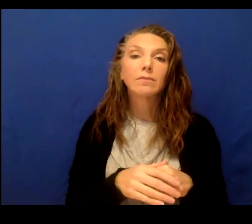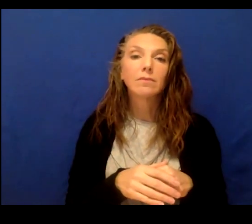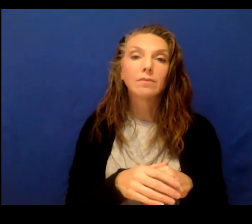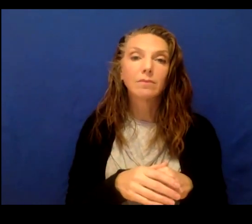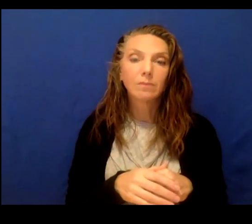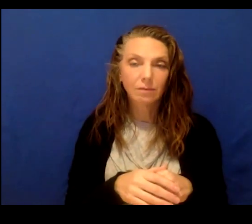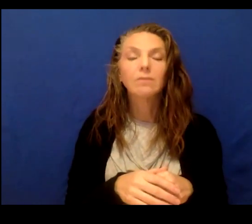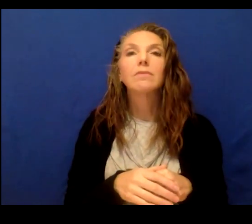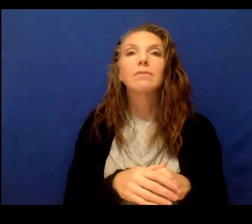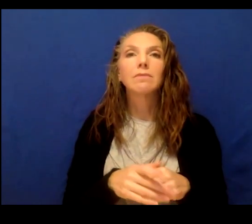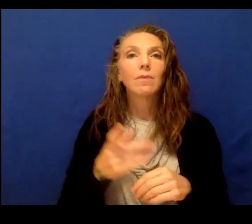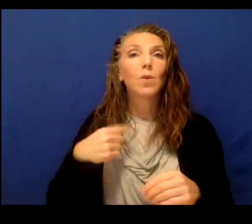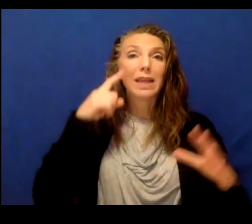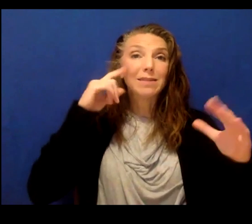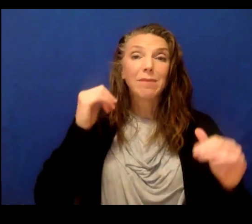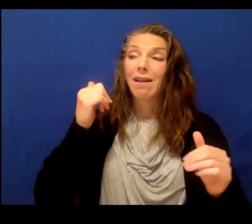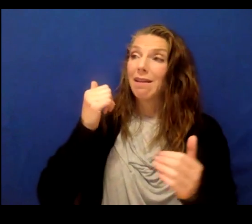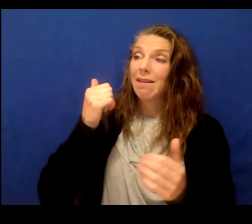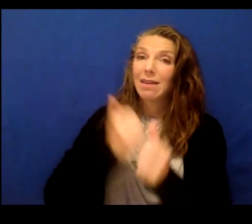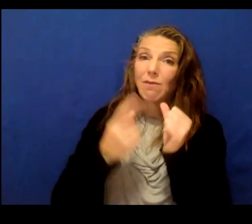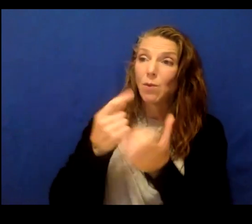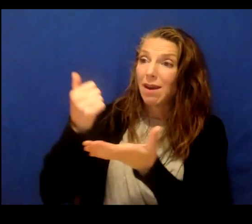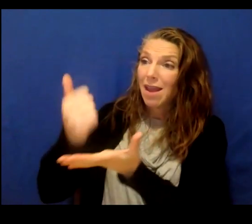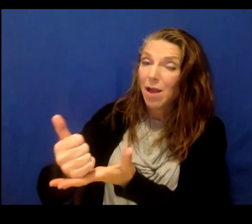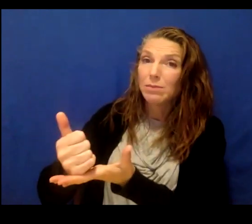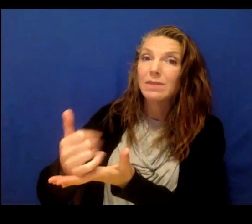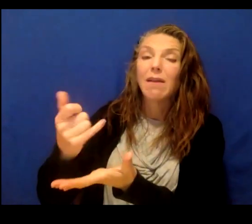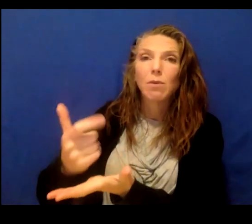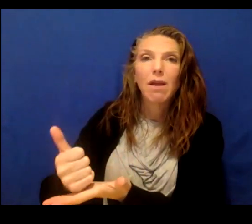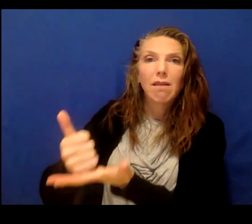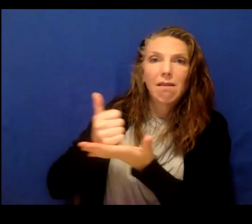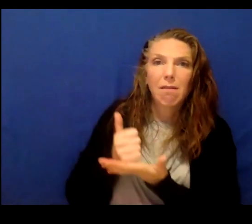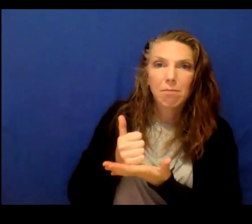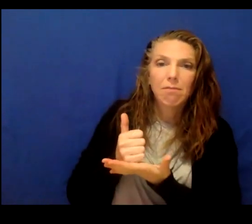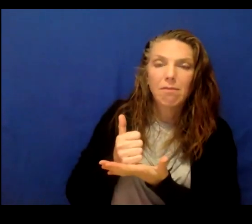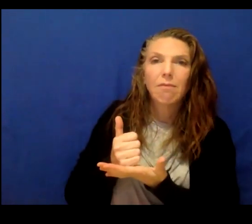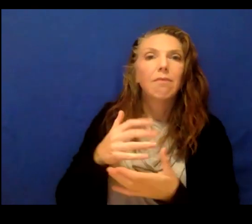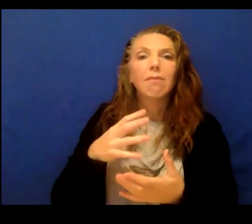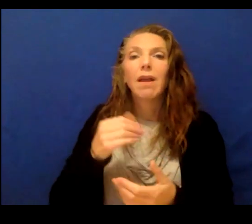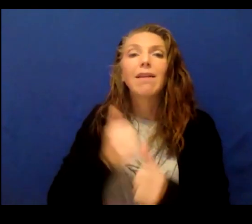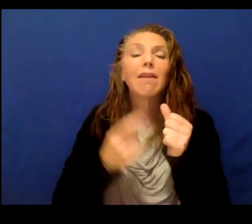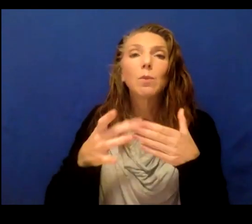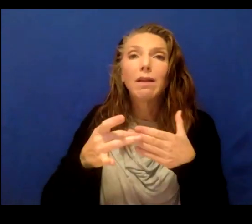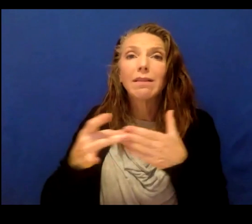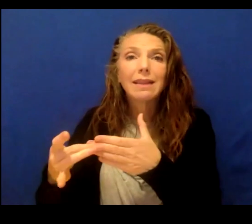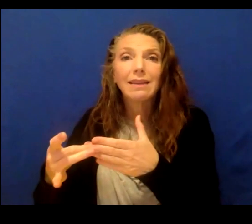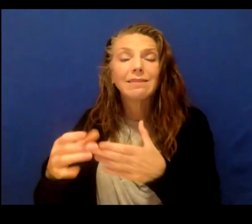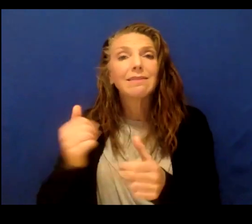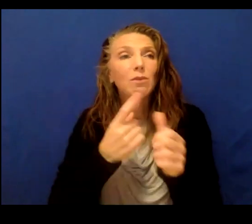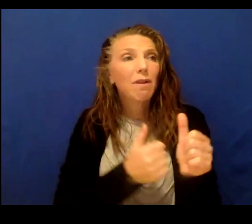always an expectation that everyone helps and receives help, everyone teaches and learns, and everyone leads and follows in our caring